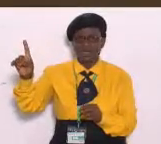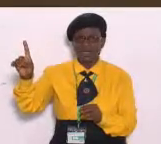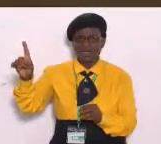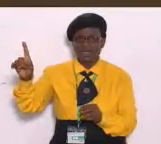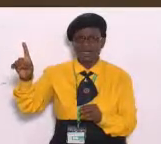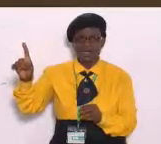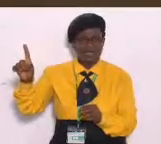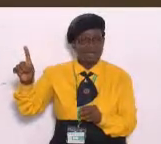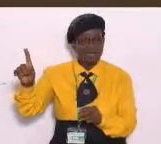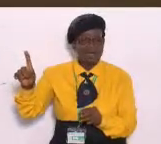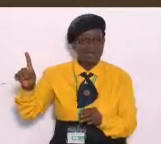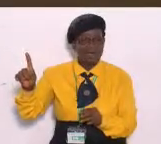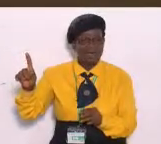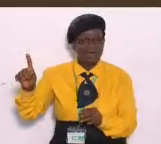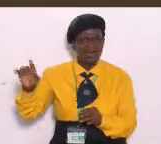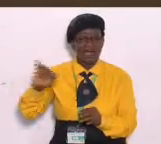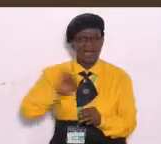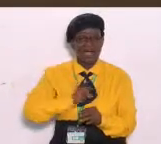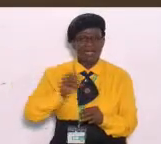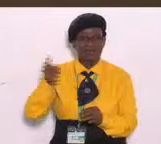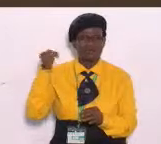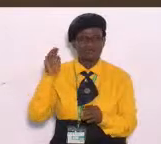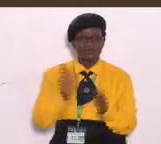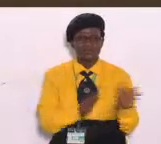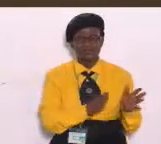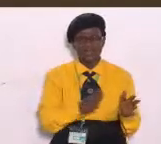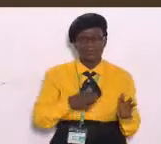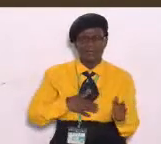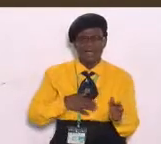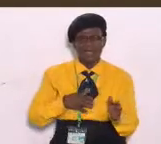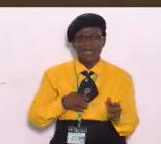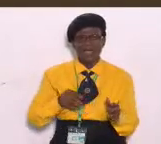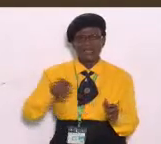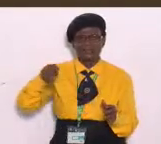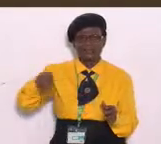In 1974, I prepared my PhD thesis. I submitted.